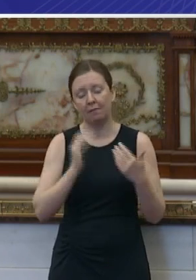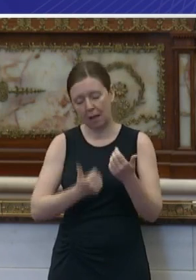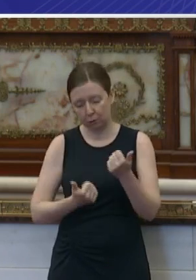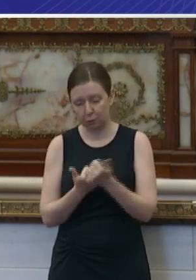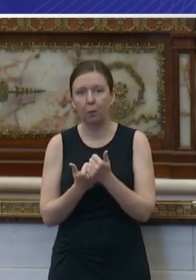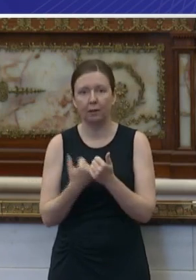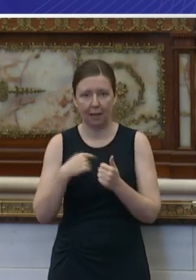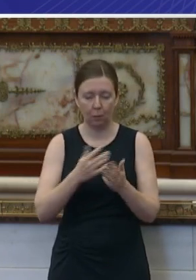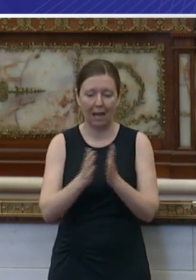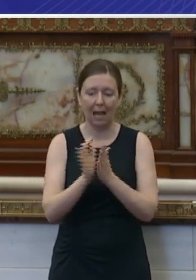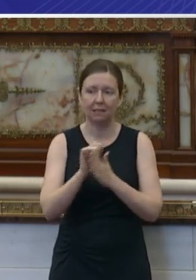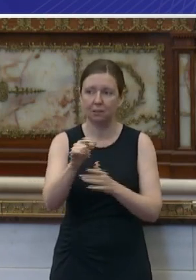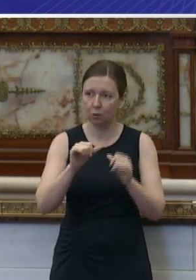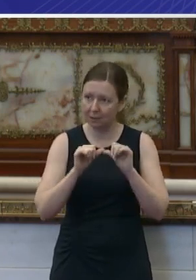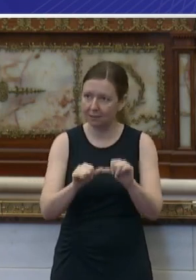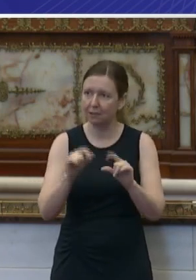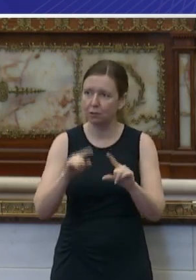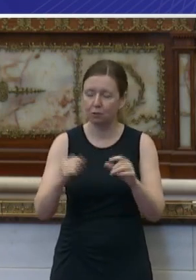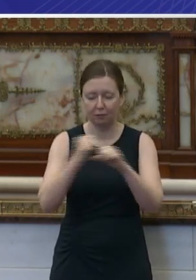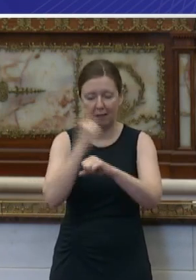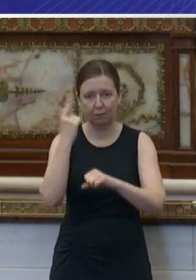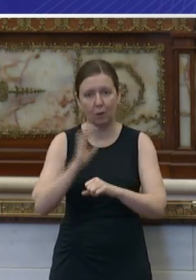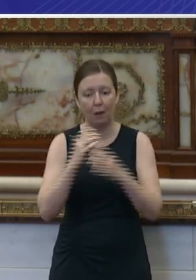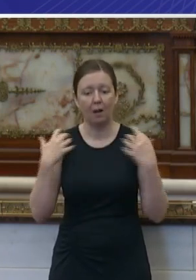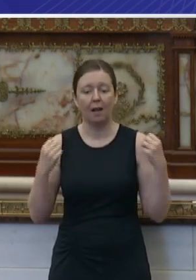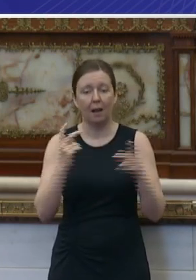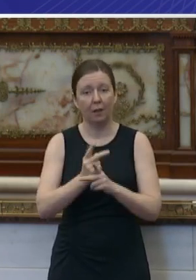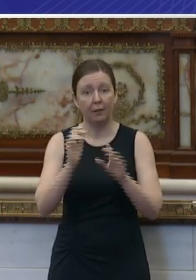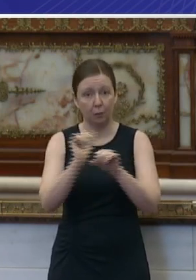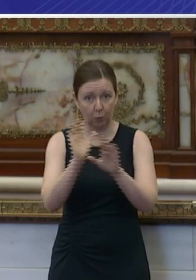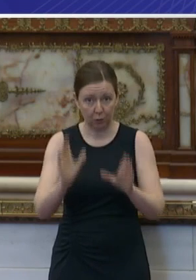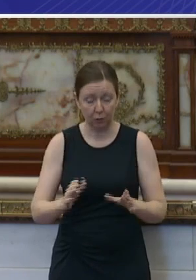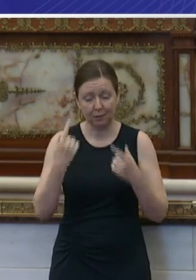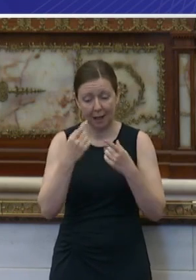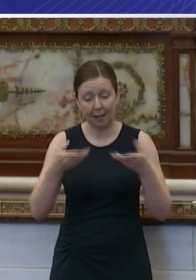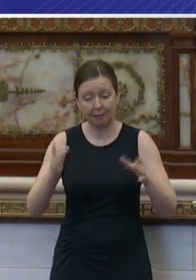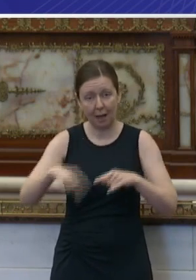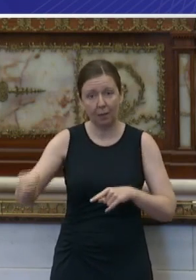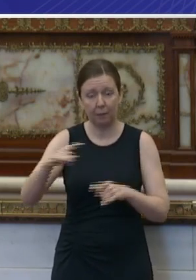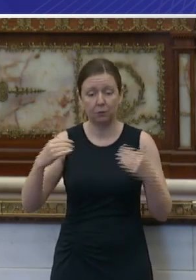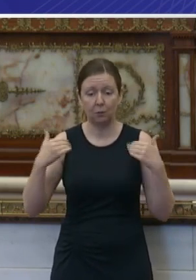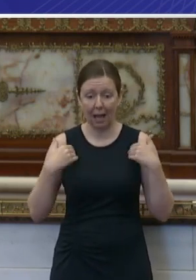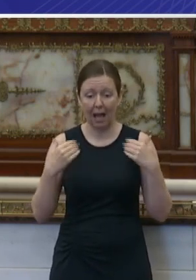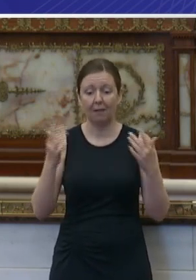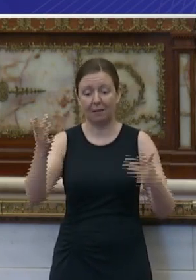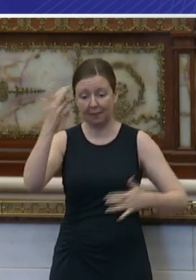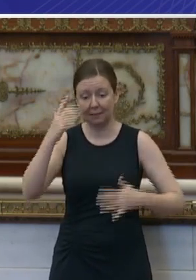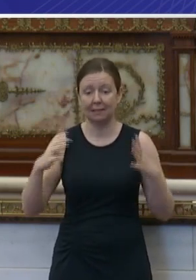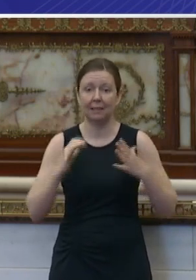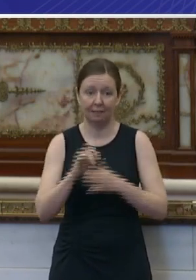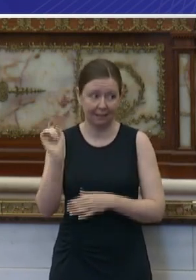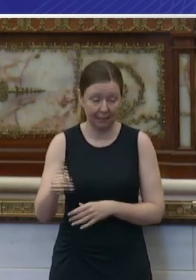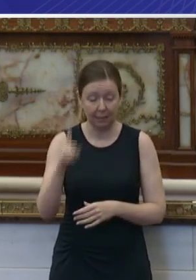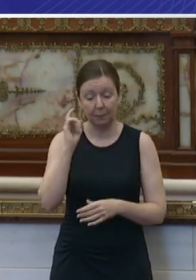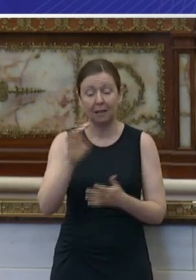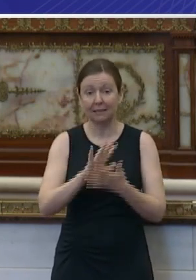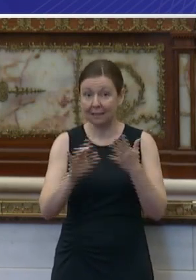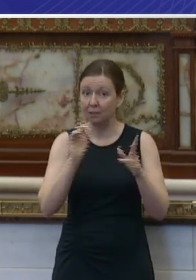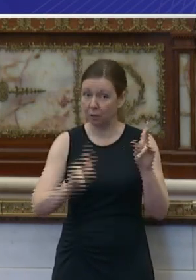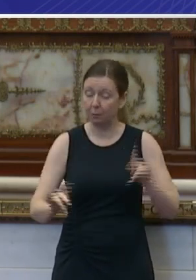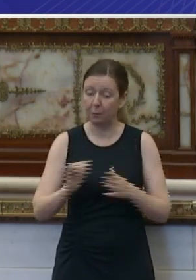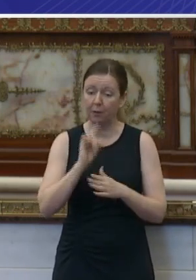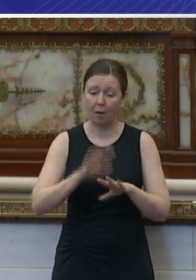support, and we ask that you continue to fight for our healthcare workers and allow them to be able to have the sick leave that they need, because these are the people